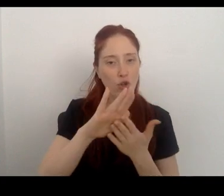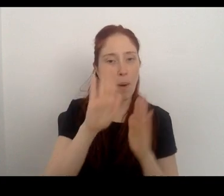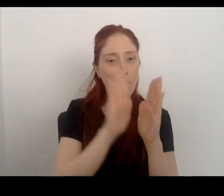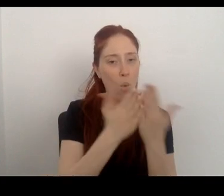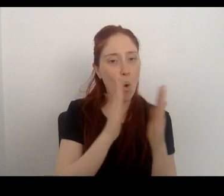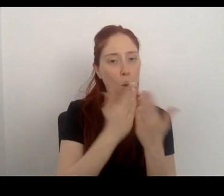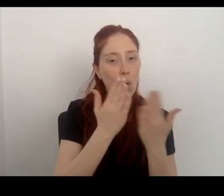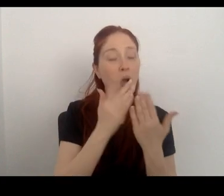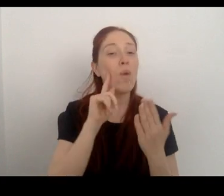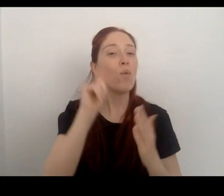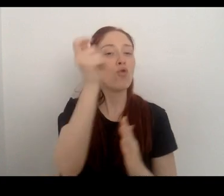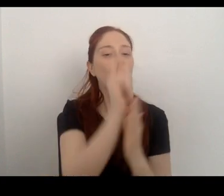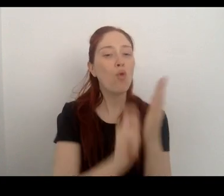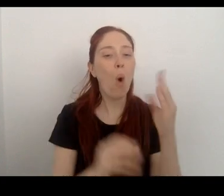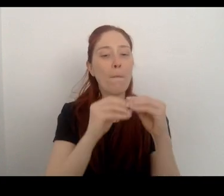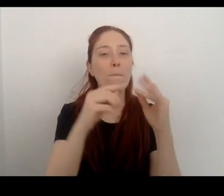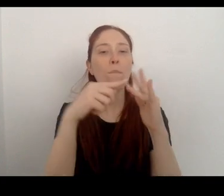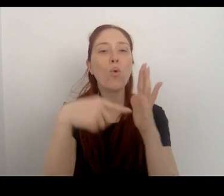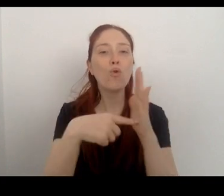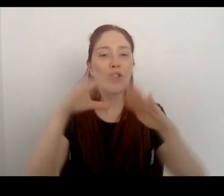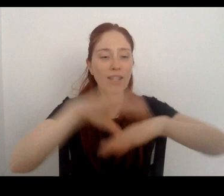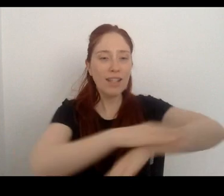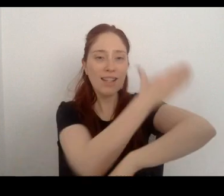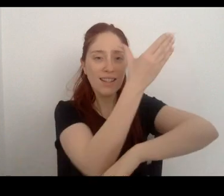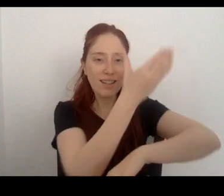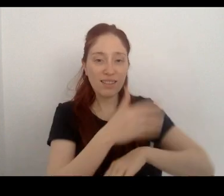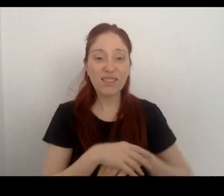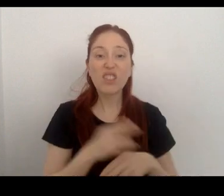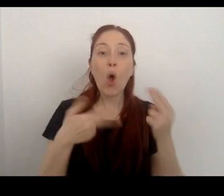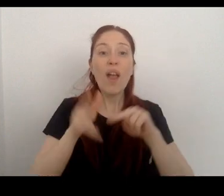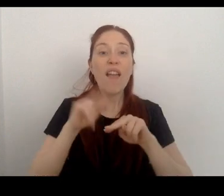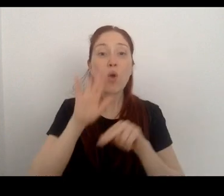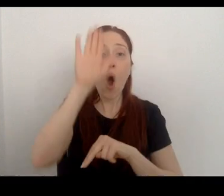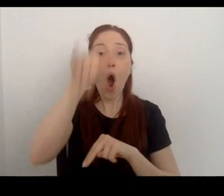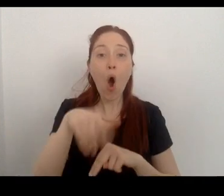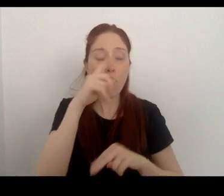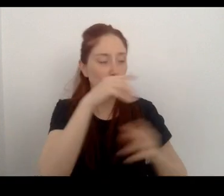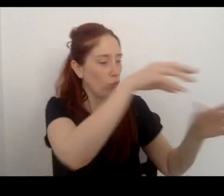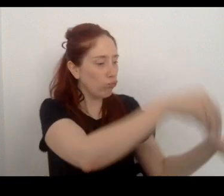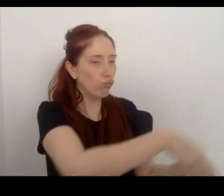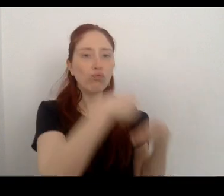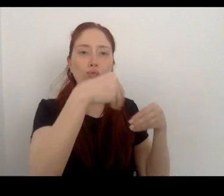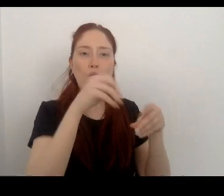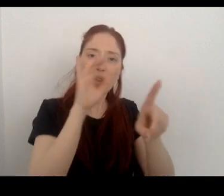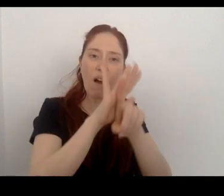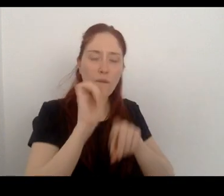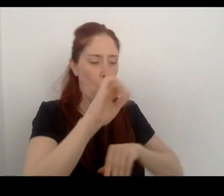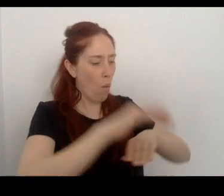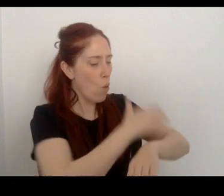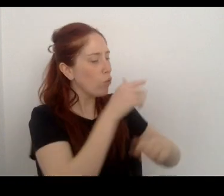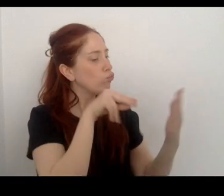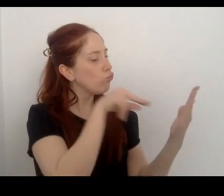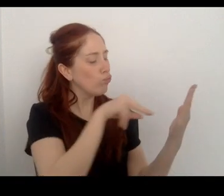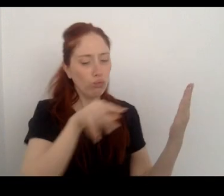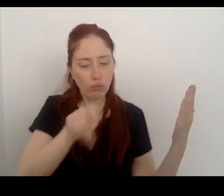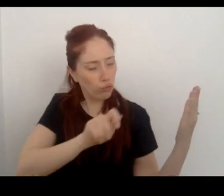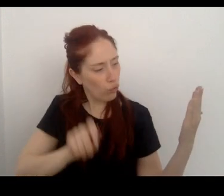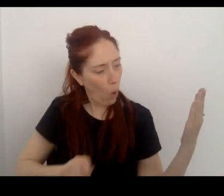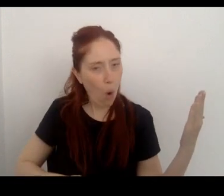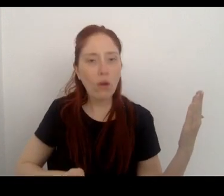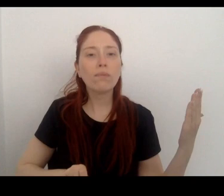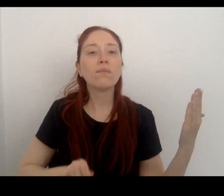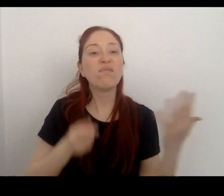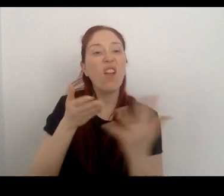might have on hand. Around halfway through, we'll take a 5-minute break, and when we come back, we'll be drawing a chair draped with a white